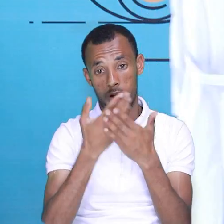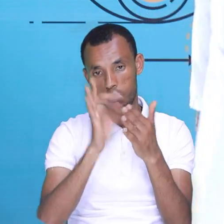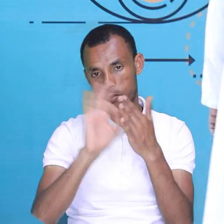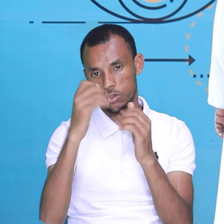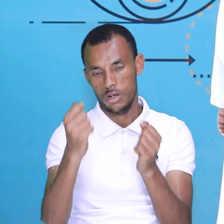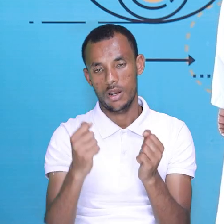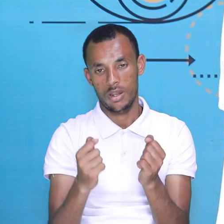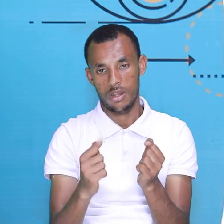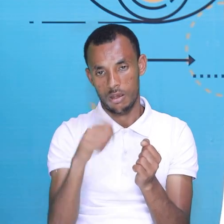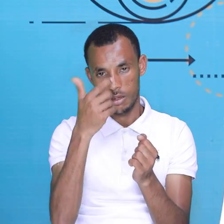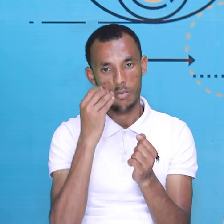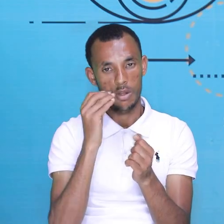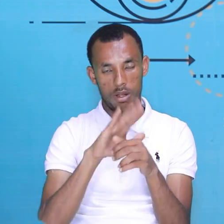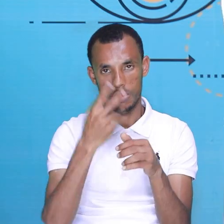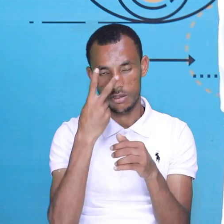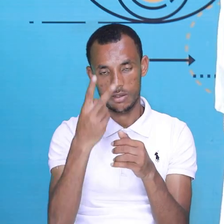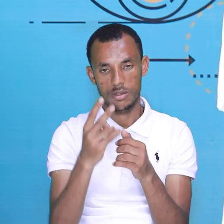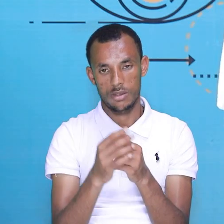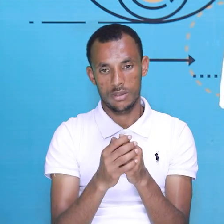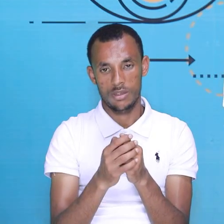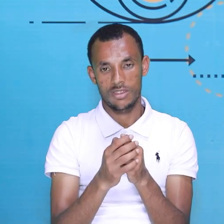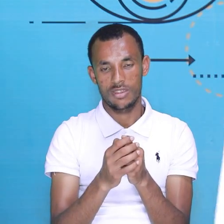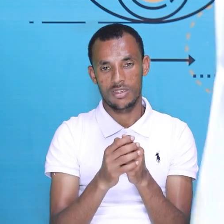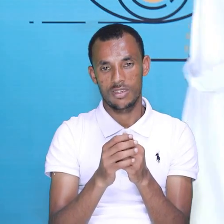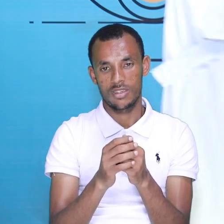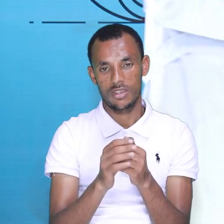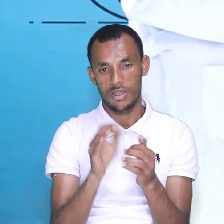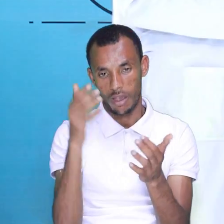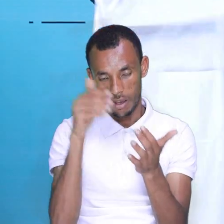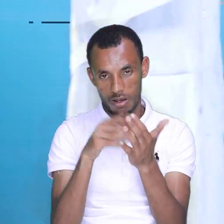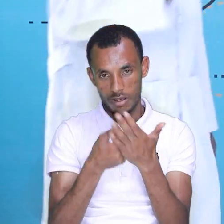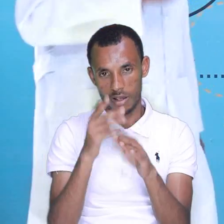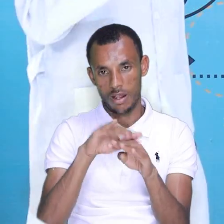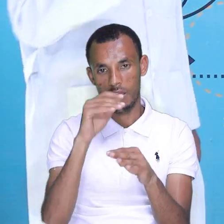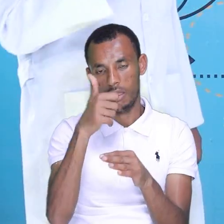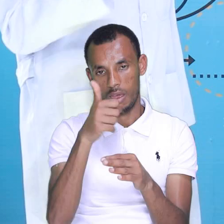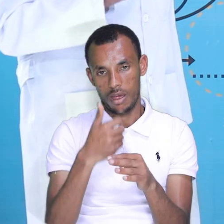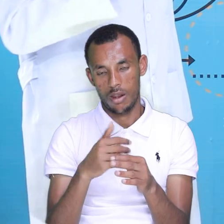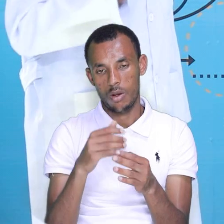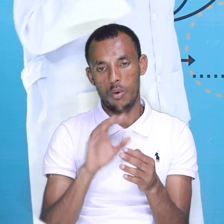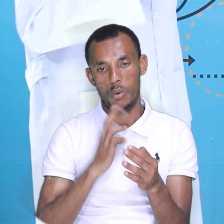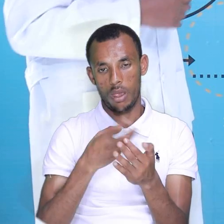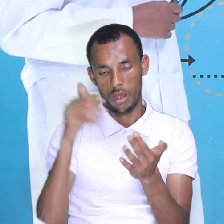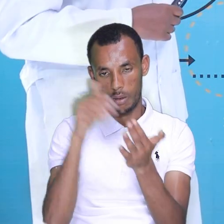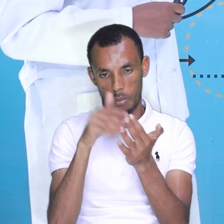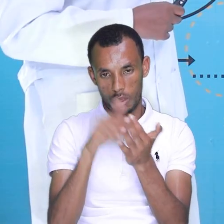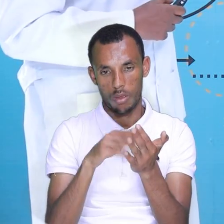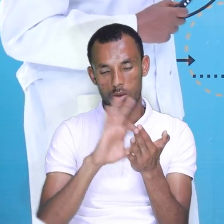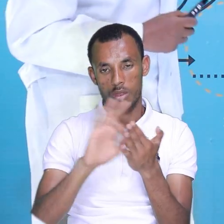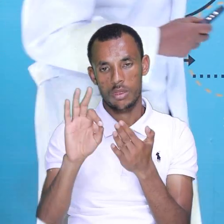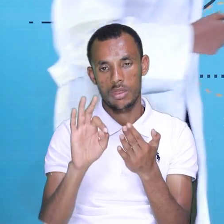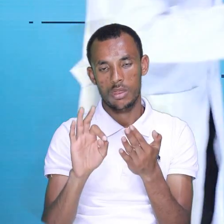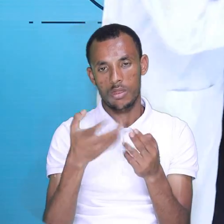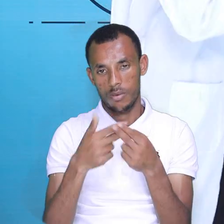So for the tens place, we have 10 choice. For the units place, again, 10, because we can repeat a digit. When